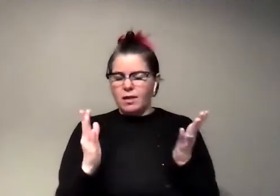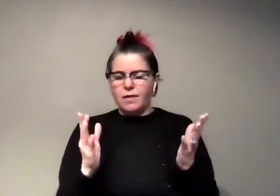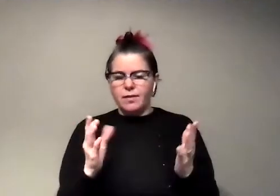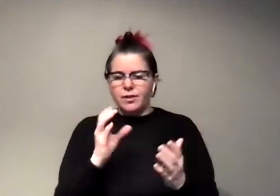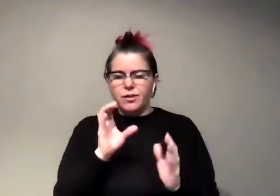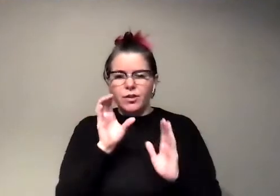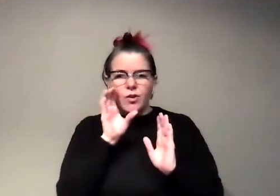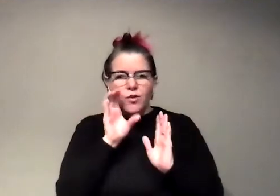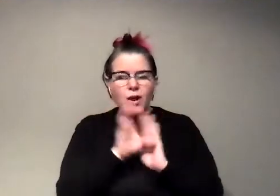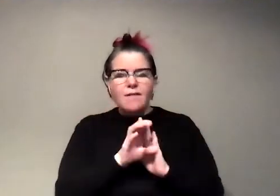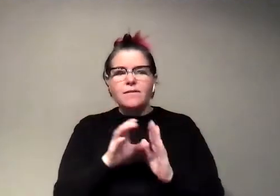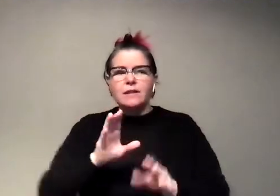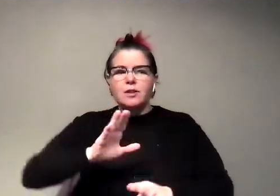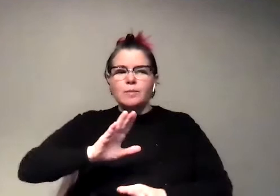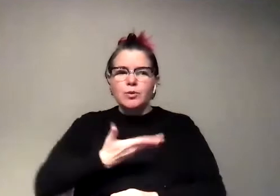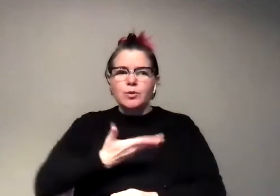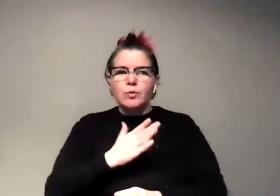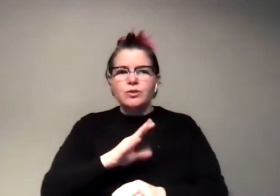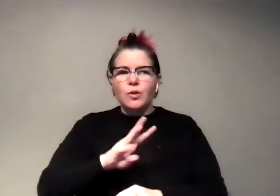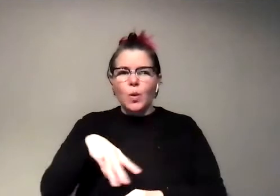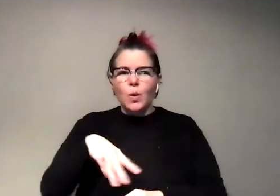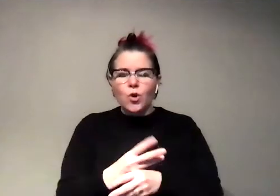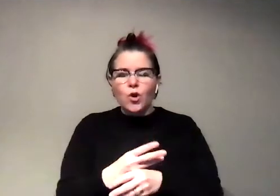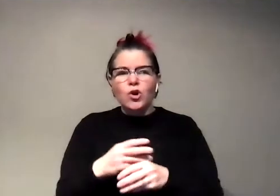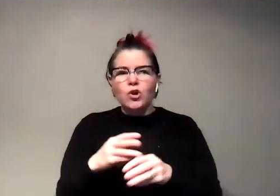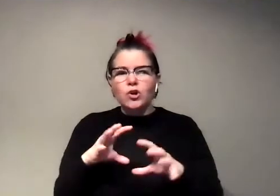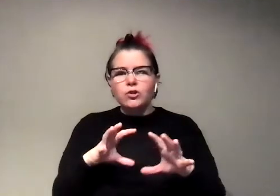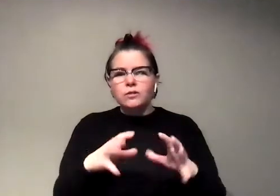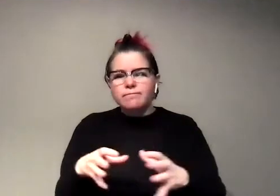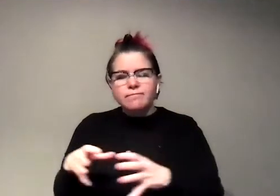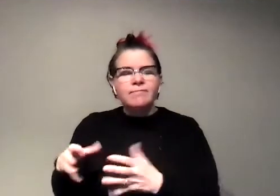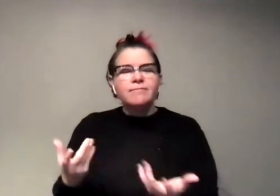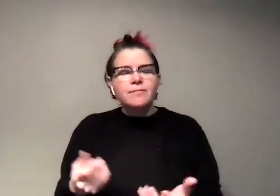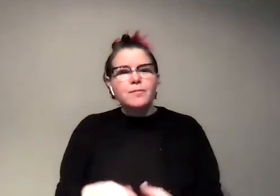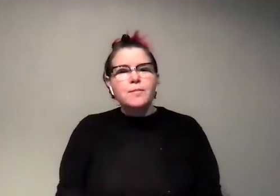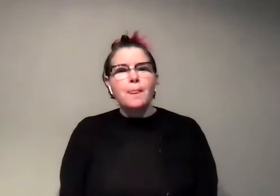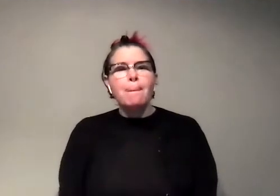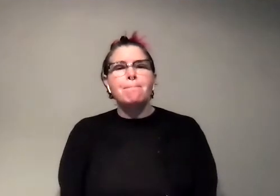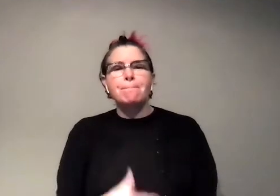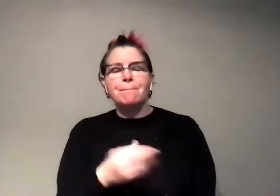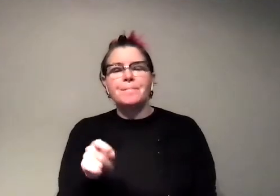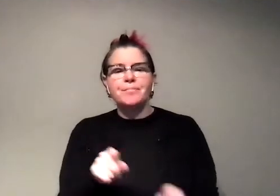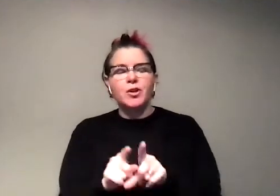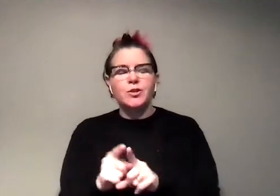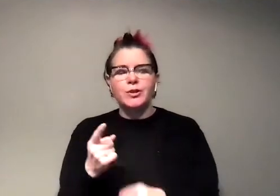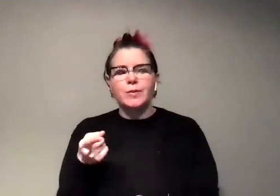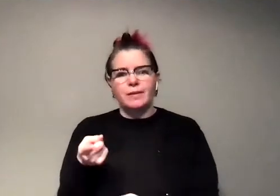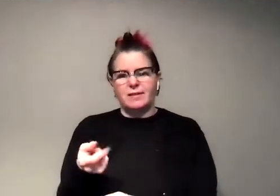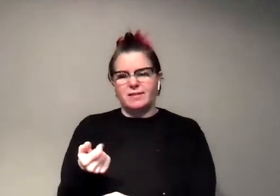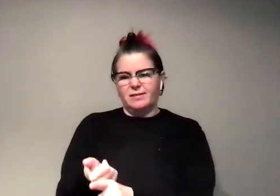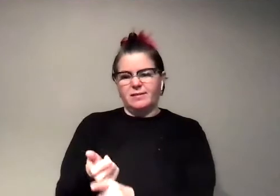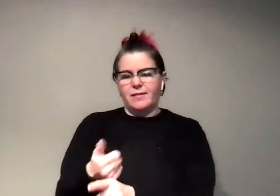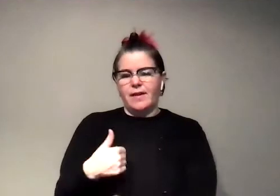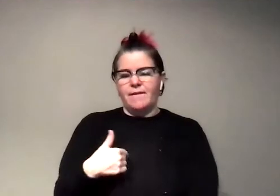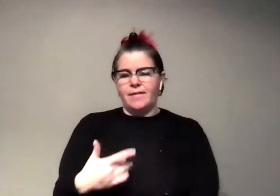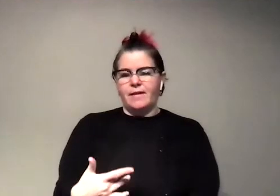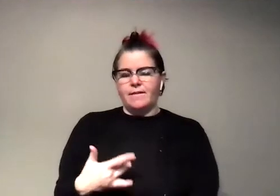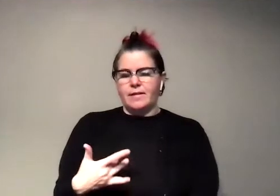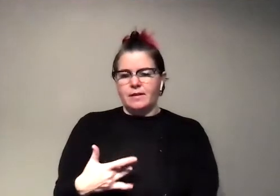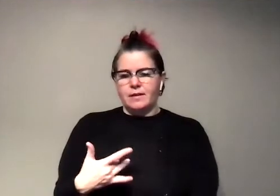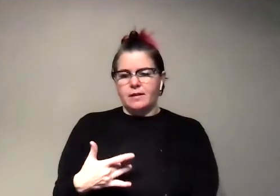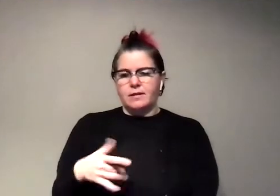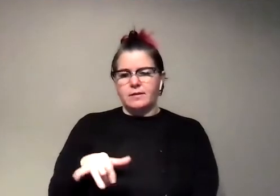and the music and the worlds. And also, it's one of the games that really had that feeling of you never